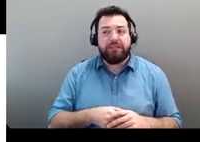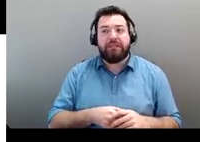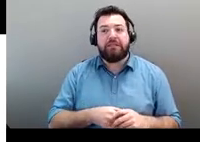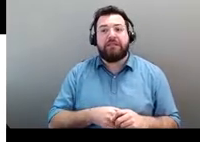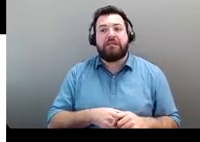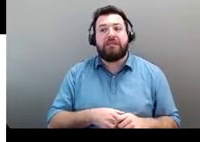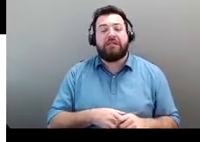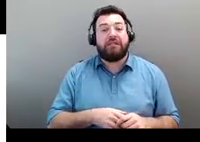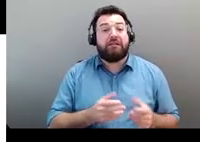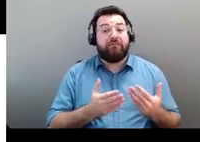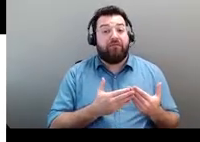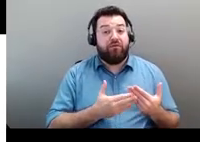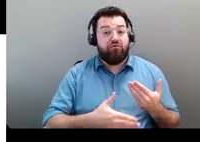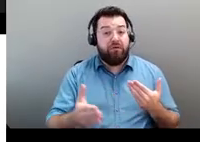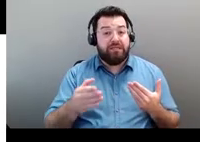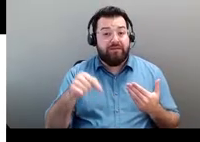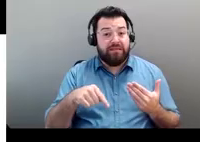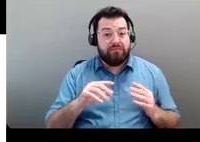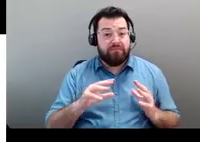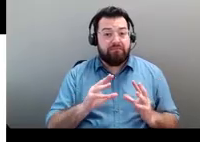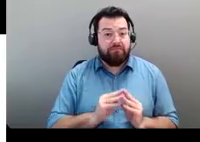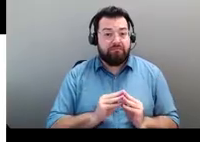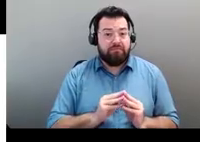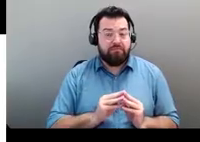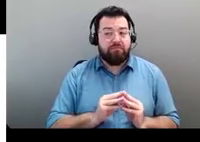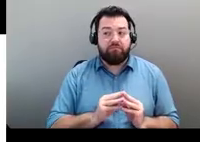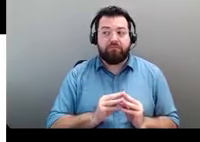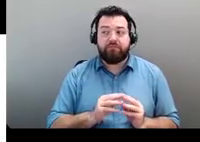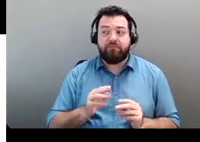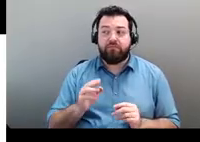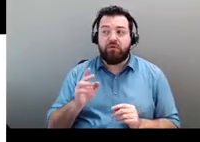the rest of the session, you'll see